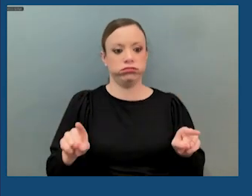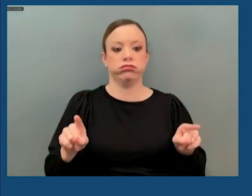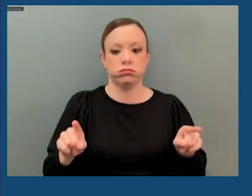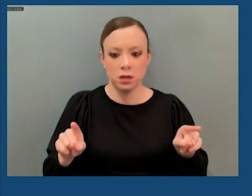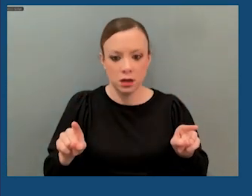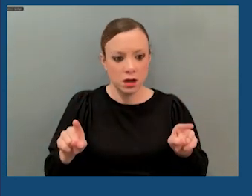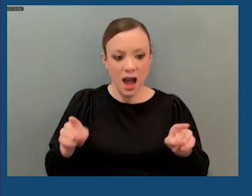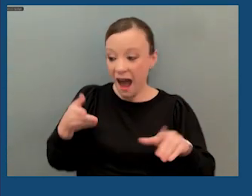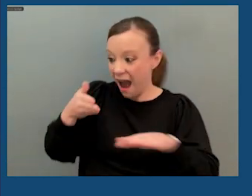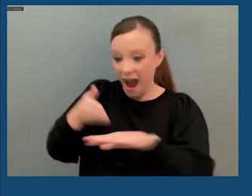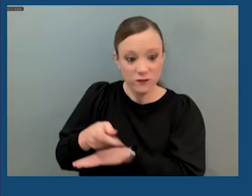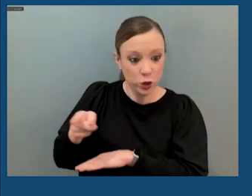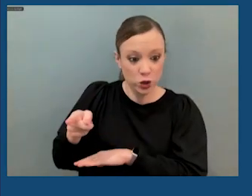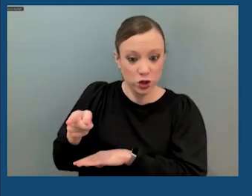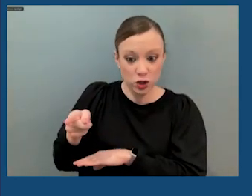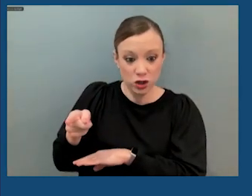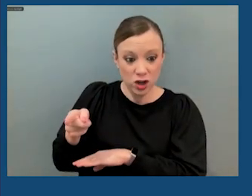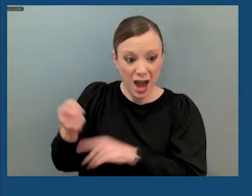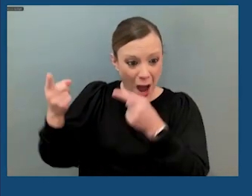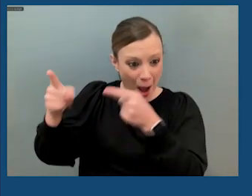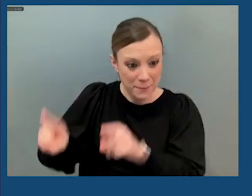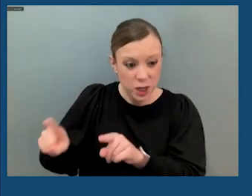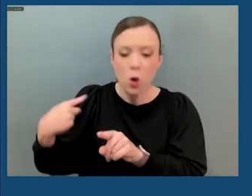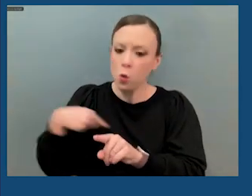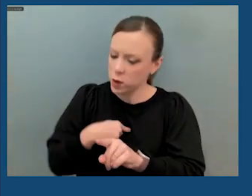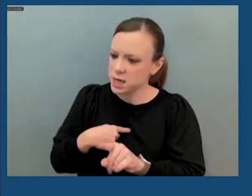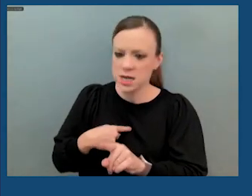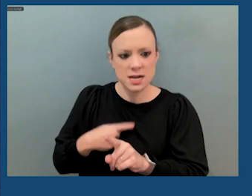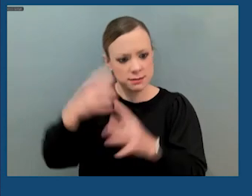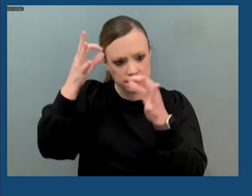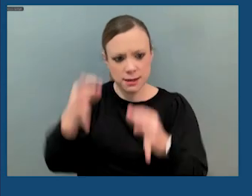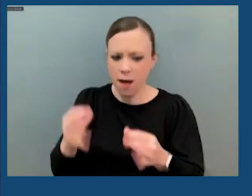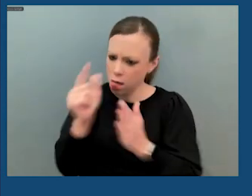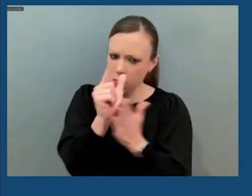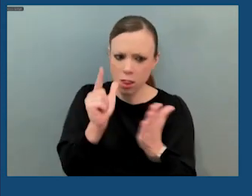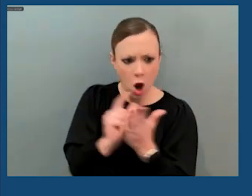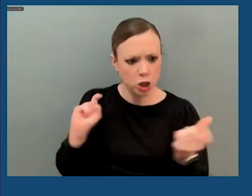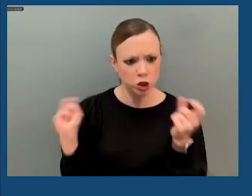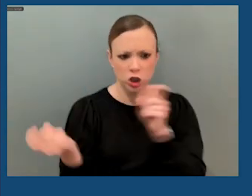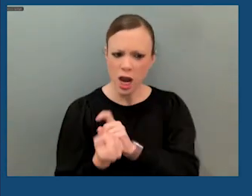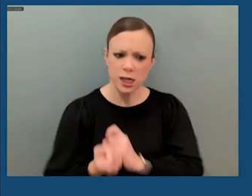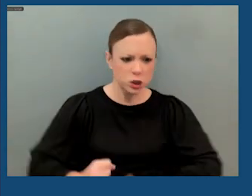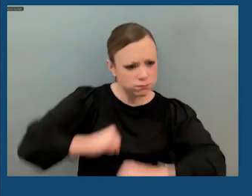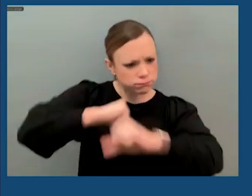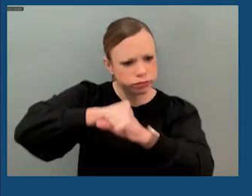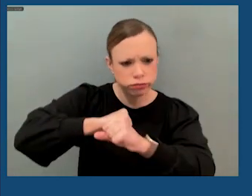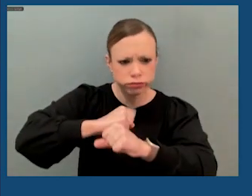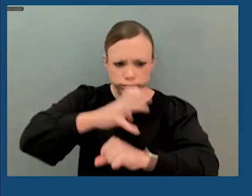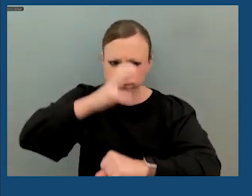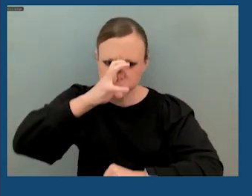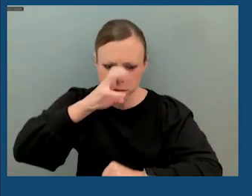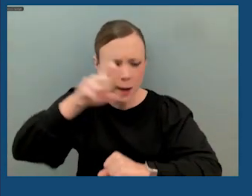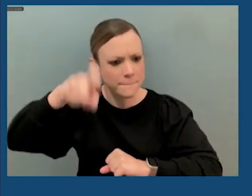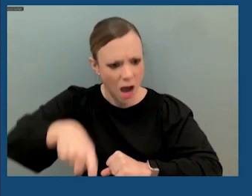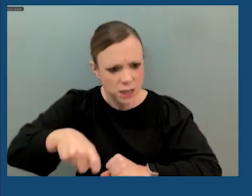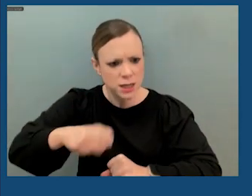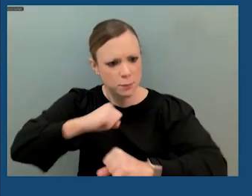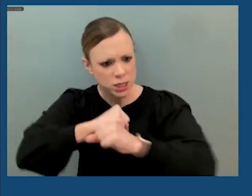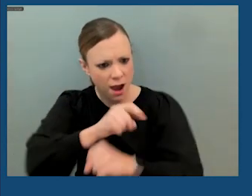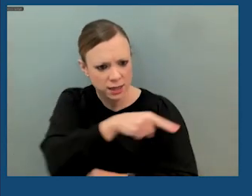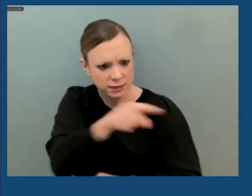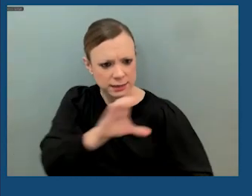the legislature, we stepped up, we changed laws, we said no more. We'll do everything in our power to protect our citizens. And first of